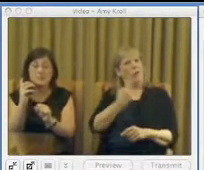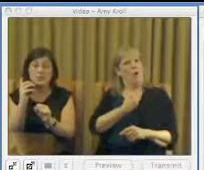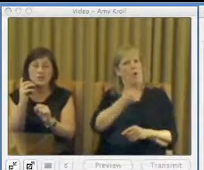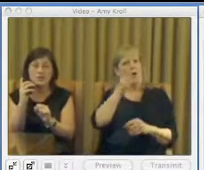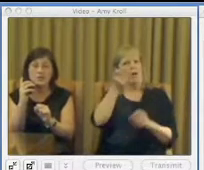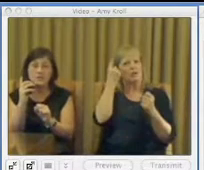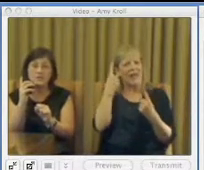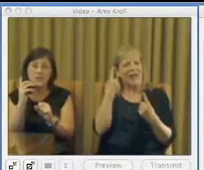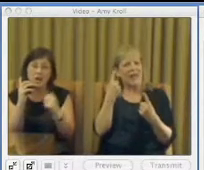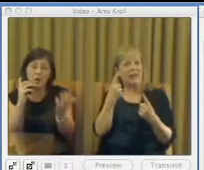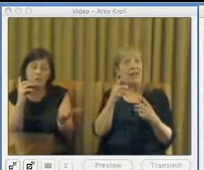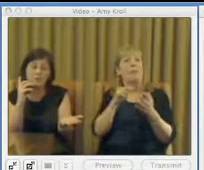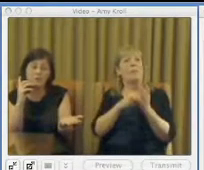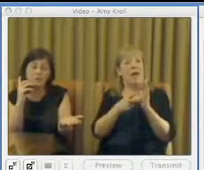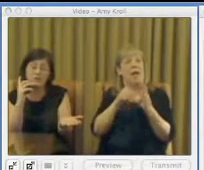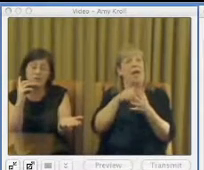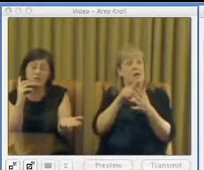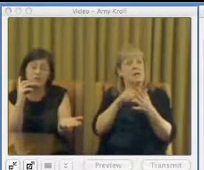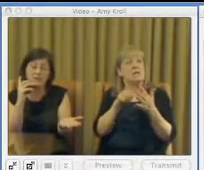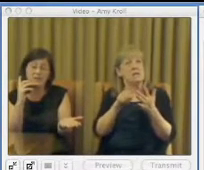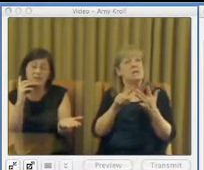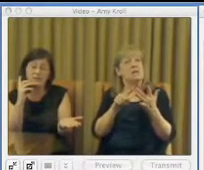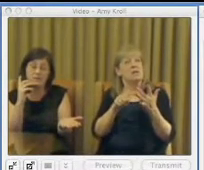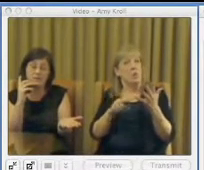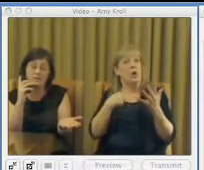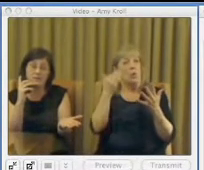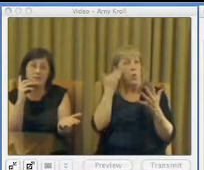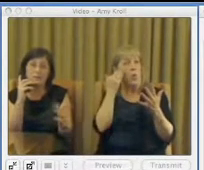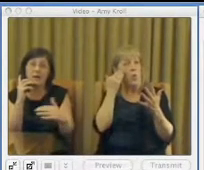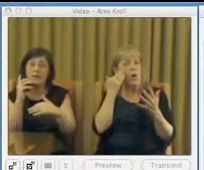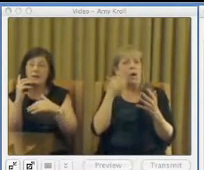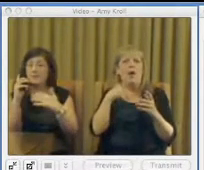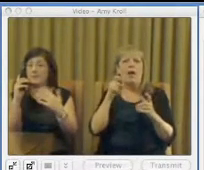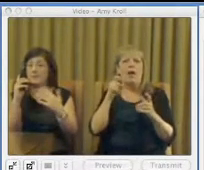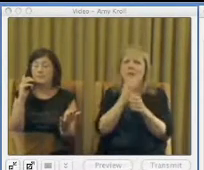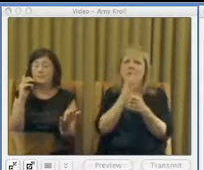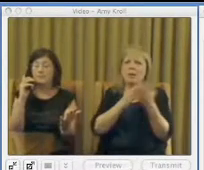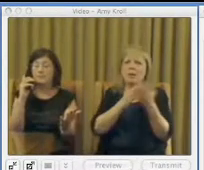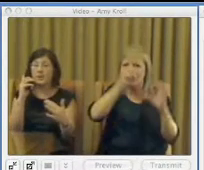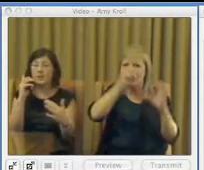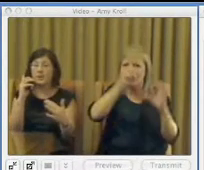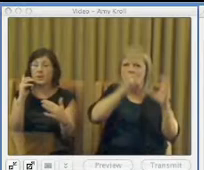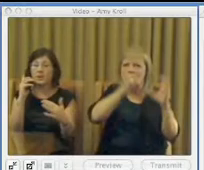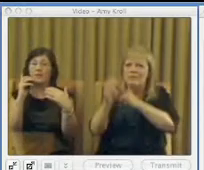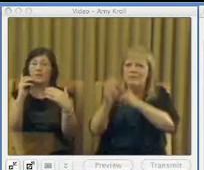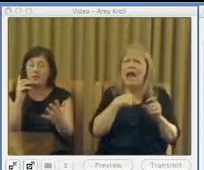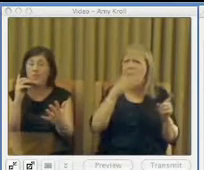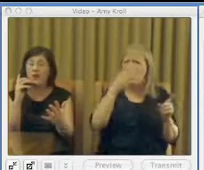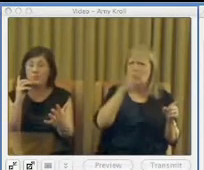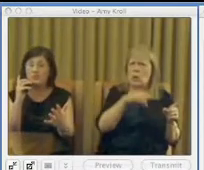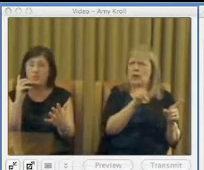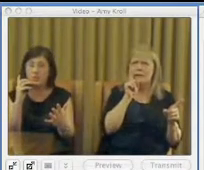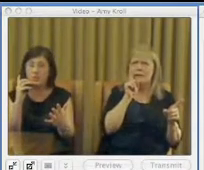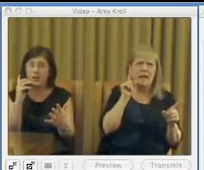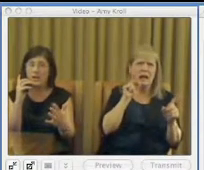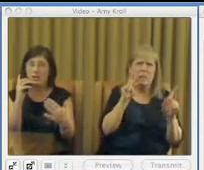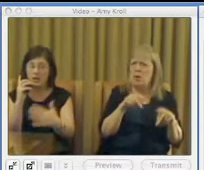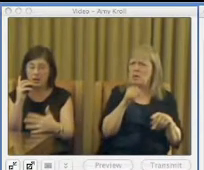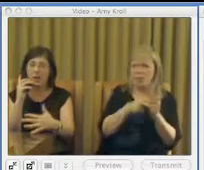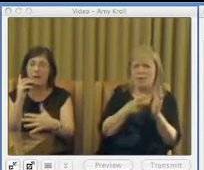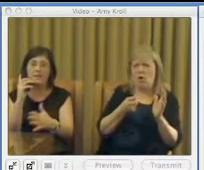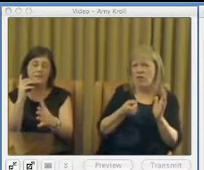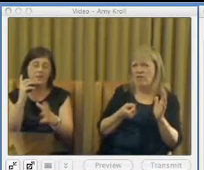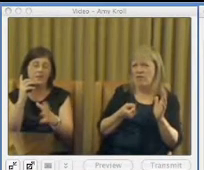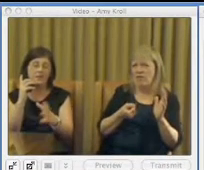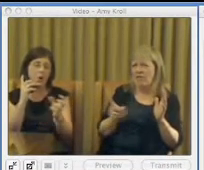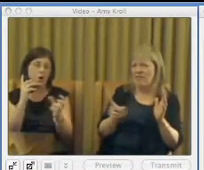And sometimes we have to make assumptions. We have to say, I know this deaf person doesn't mean to make offence, but if